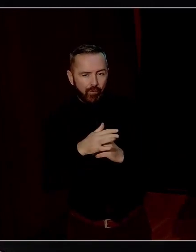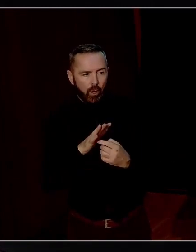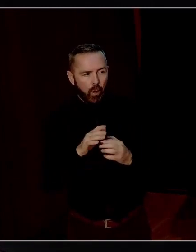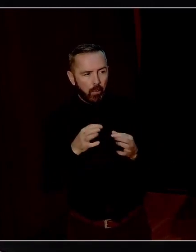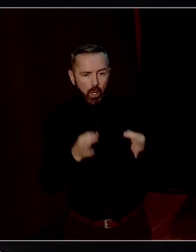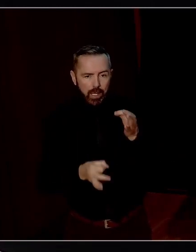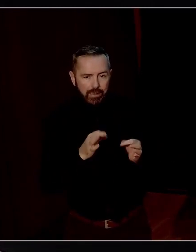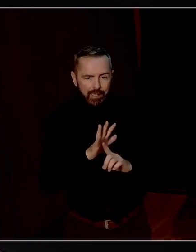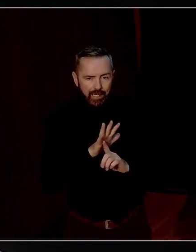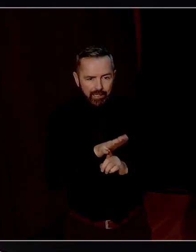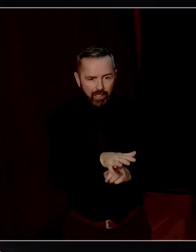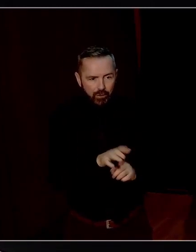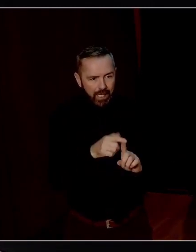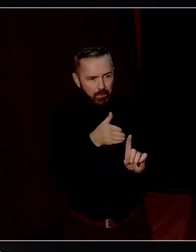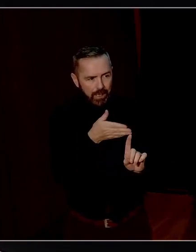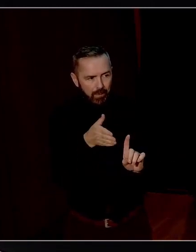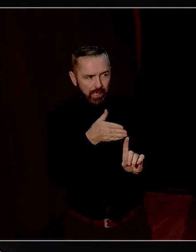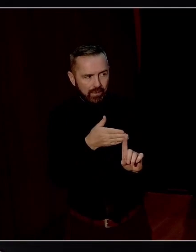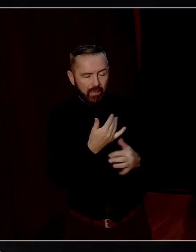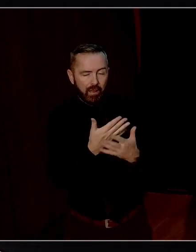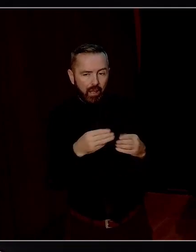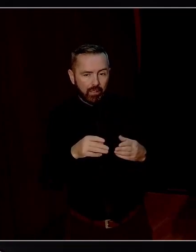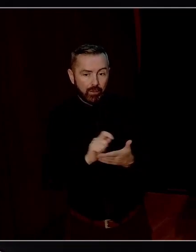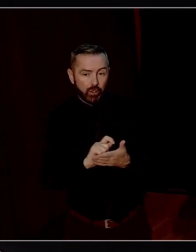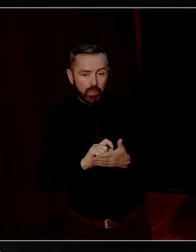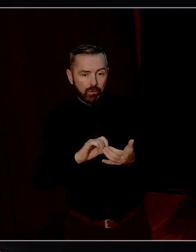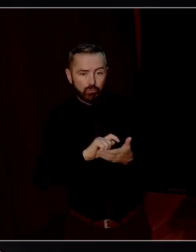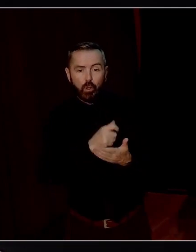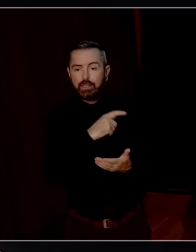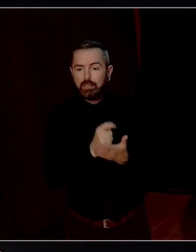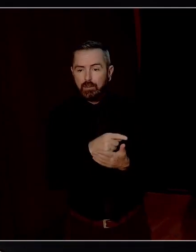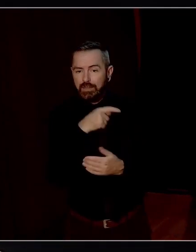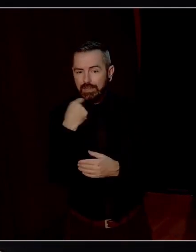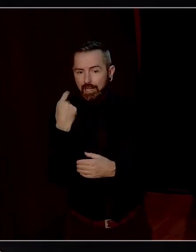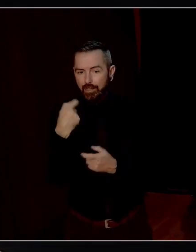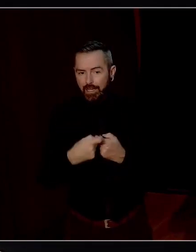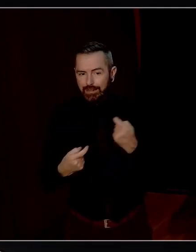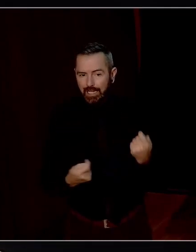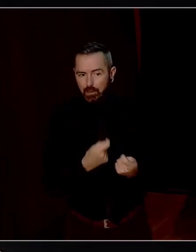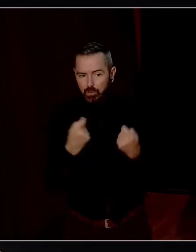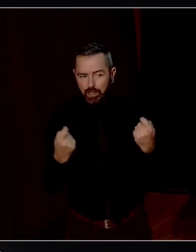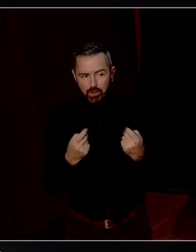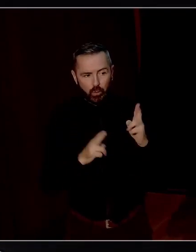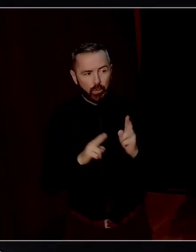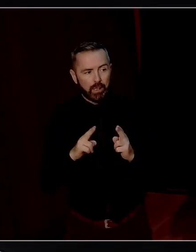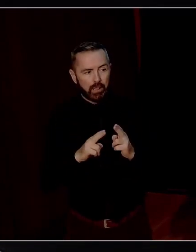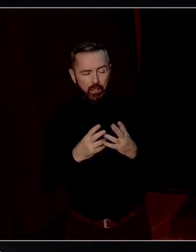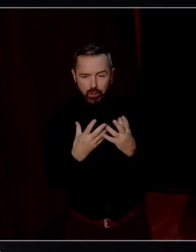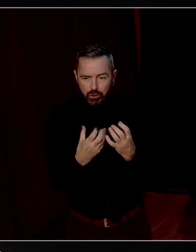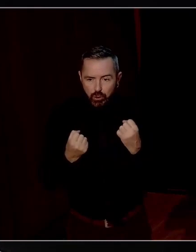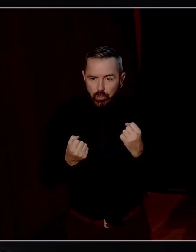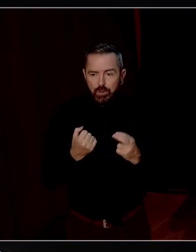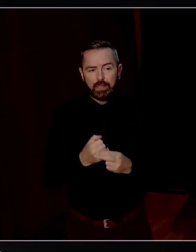and manipulation. Many who wrote at the time feared the commemorations would be subsumed into